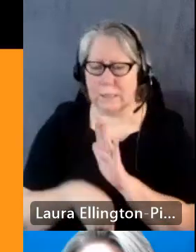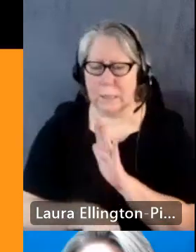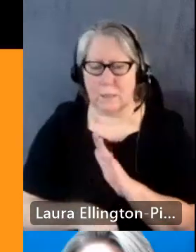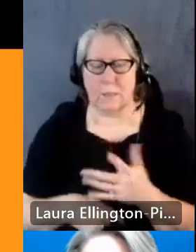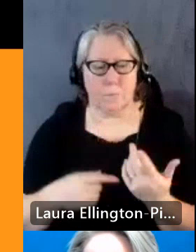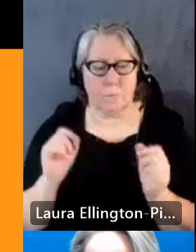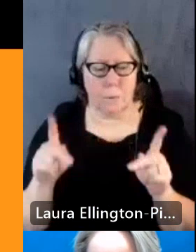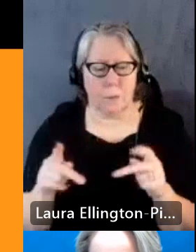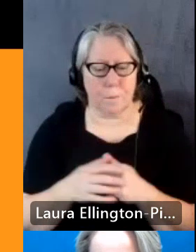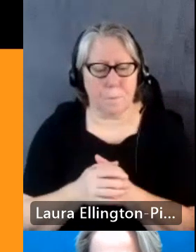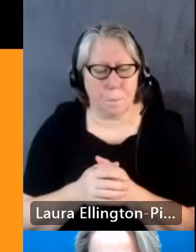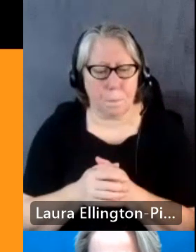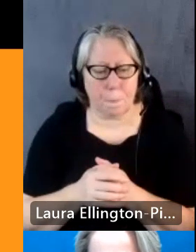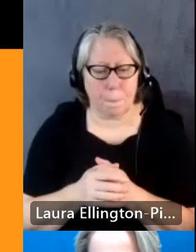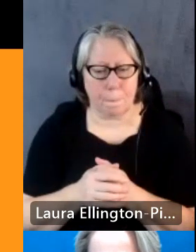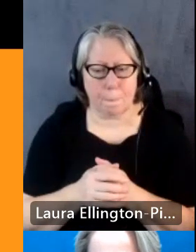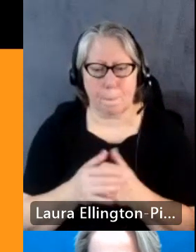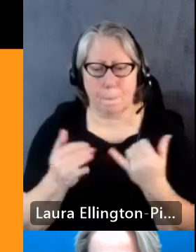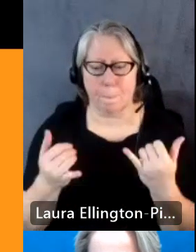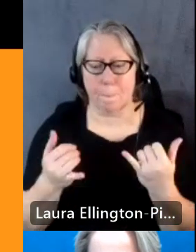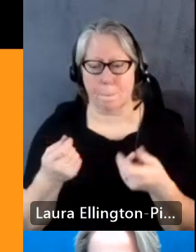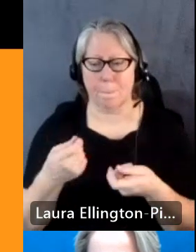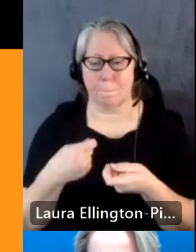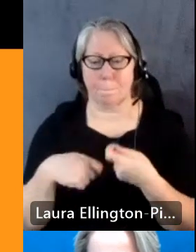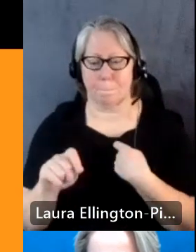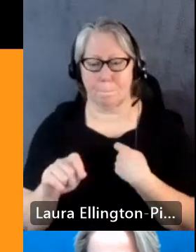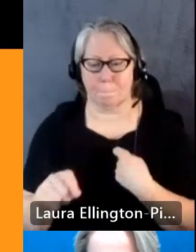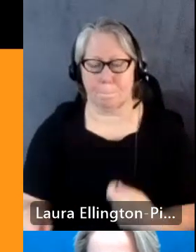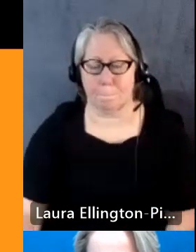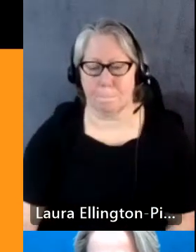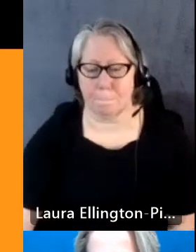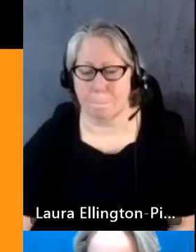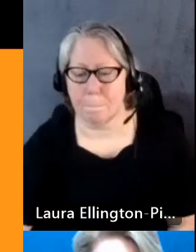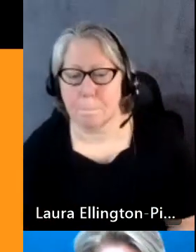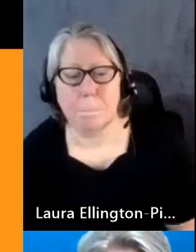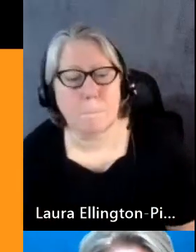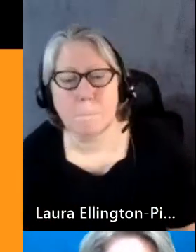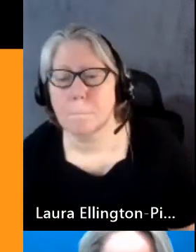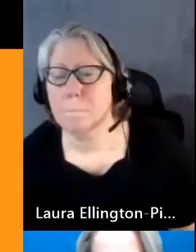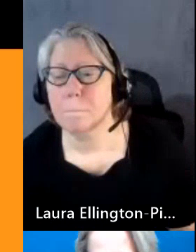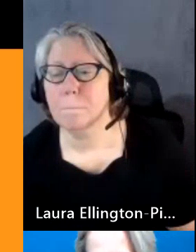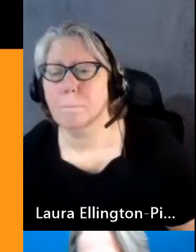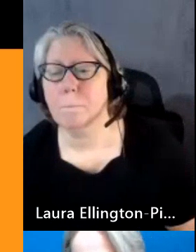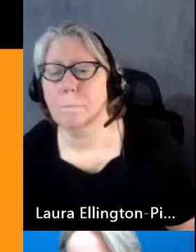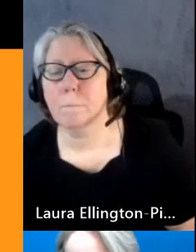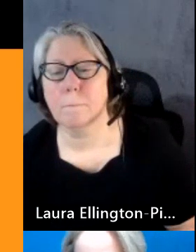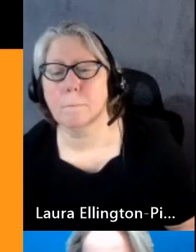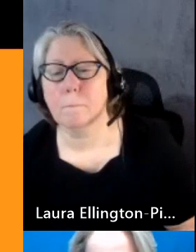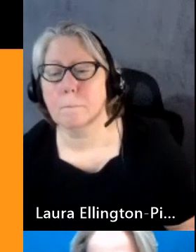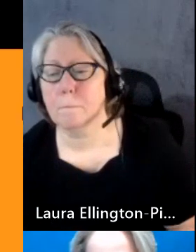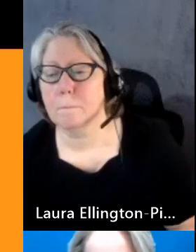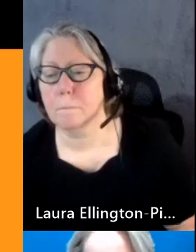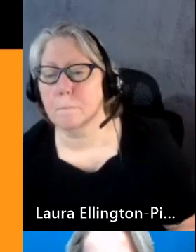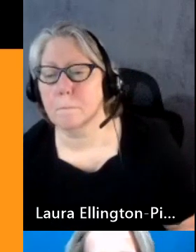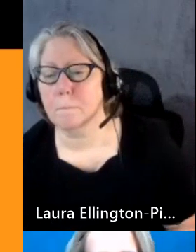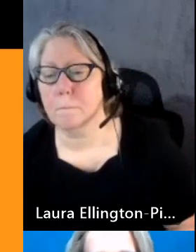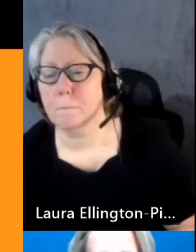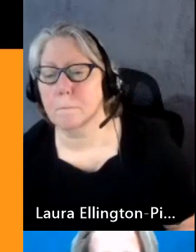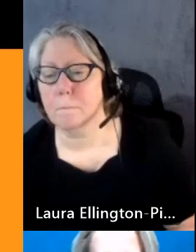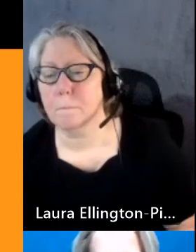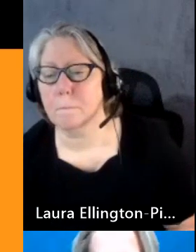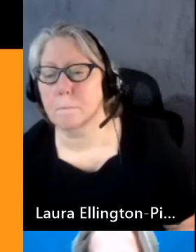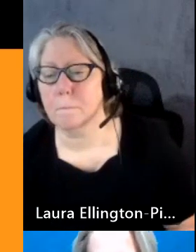All right, so real quick, what time is it? Okay, we got a little bit of time here, so let me real quick go into BFM and just show you a couple things